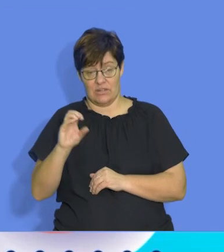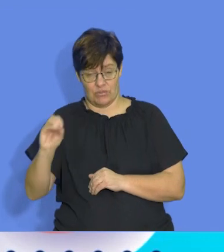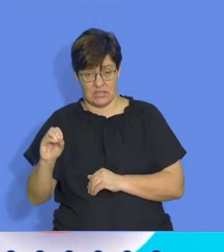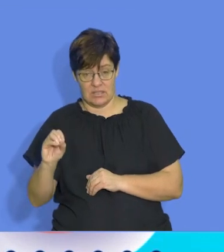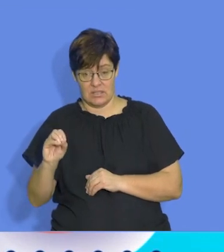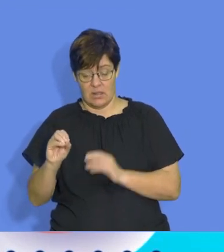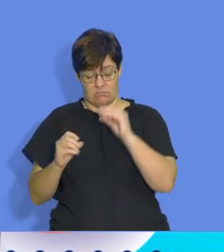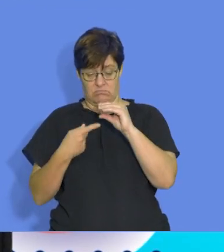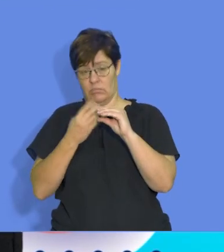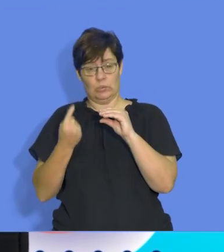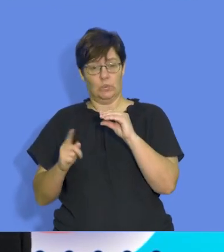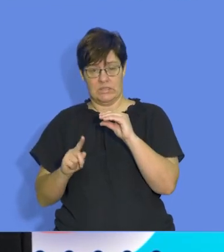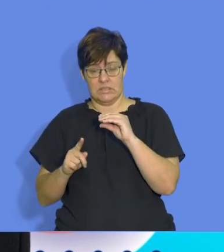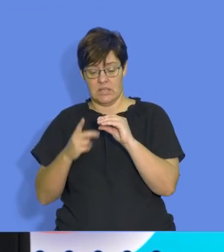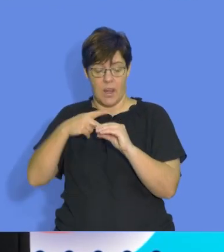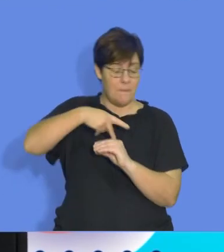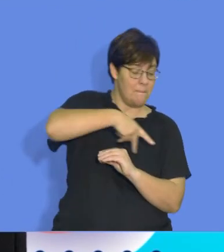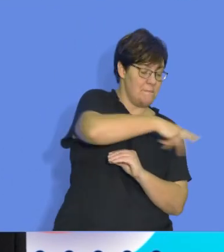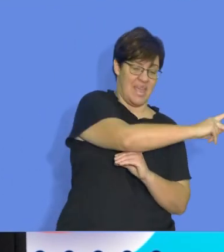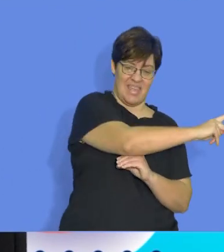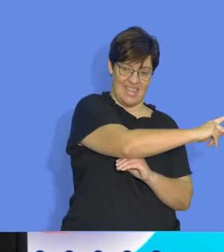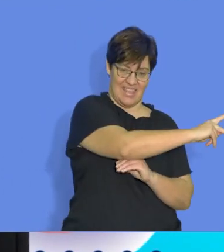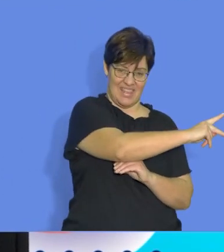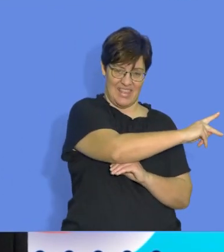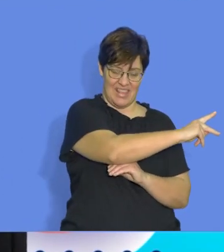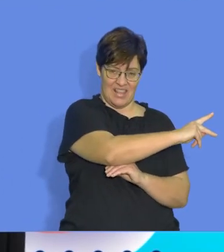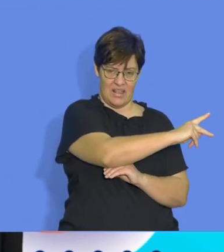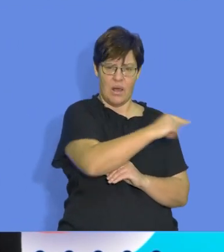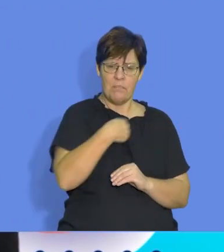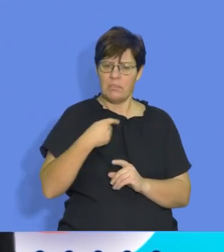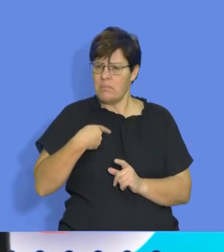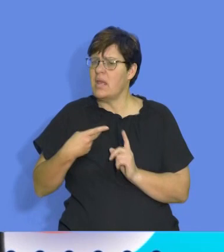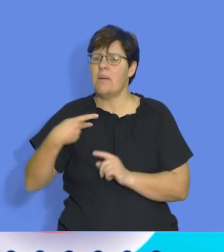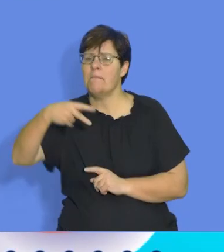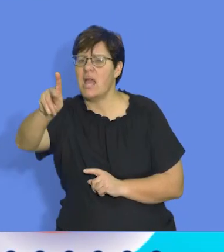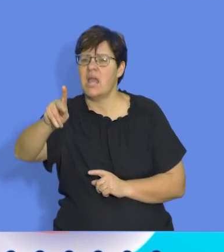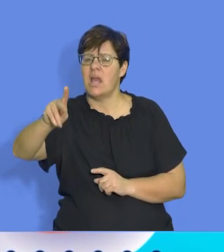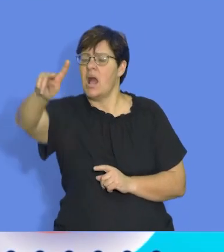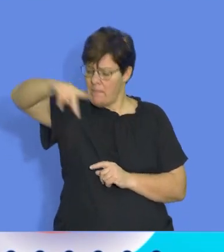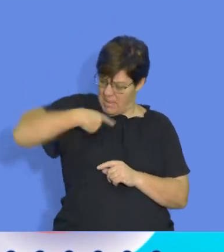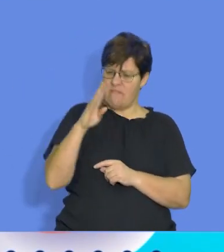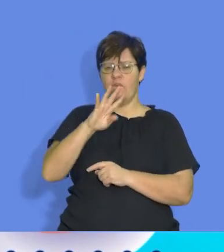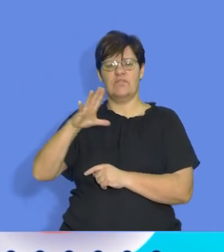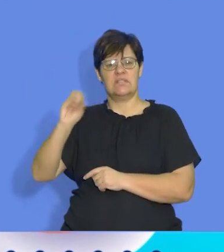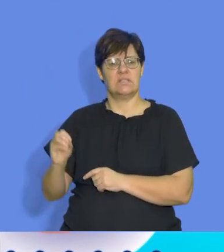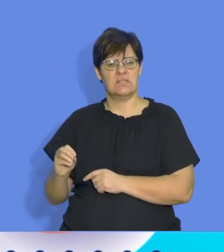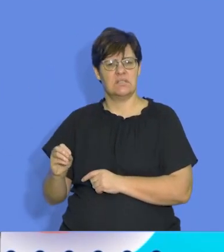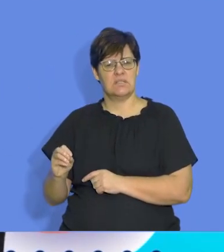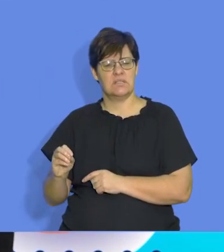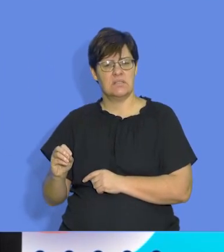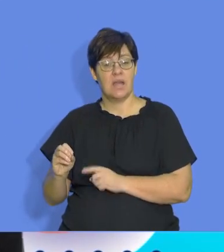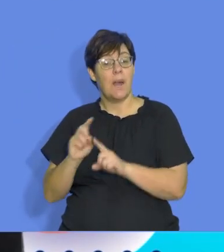have to pay SARS the entire 450? No. Why not? Because you've collected the 450, but you